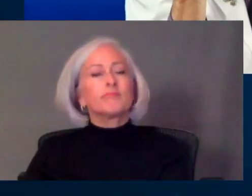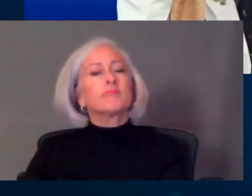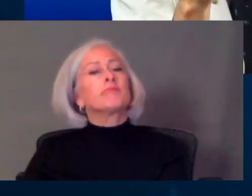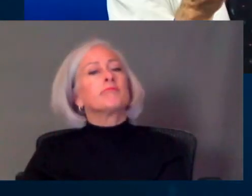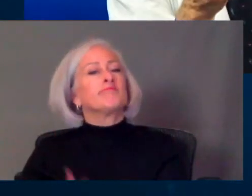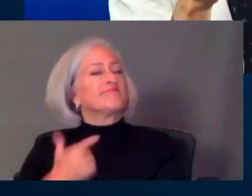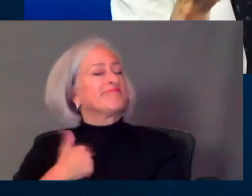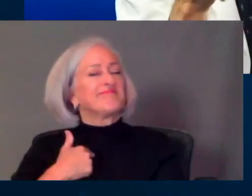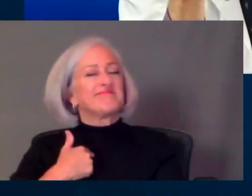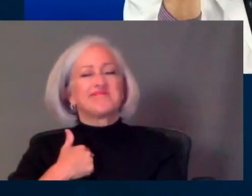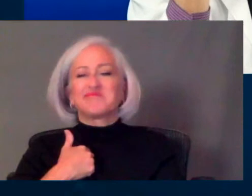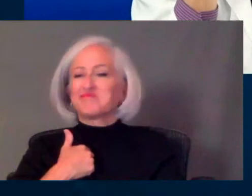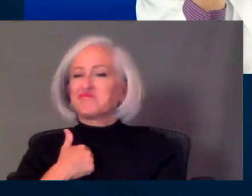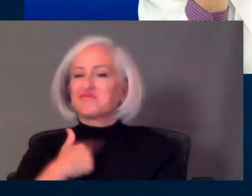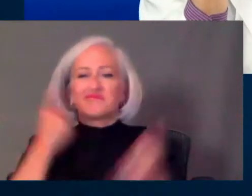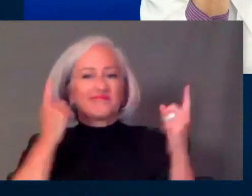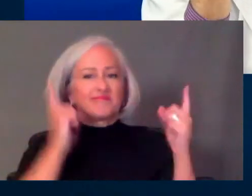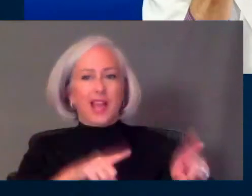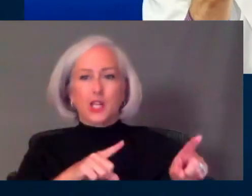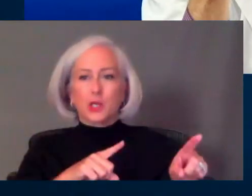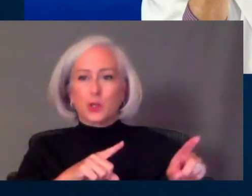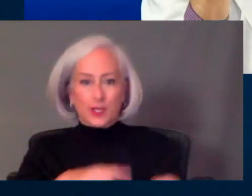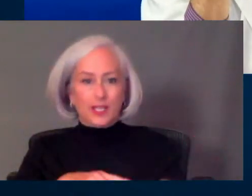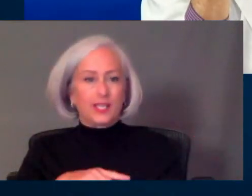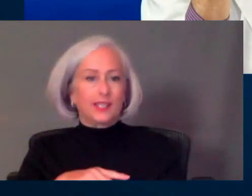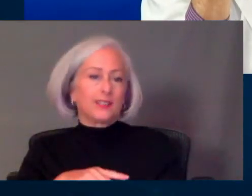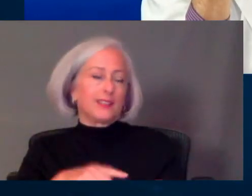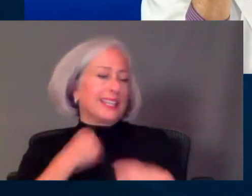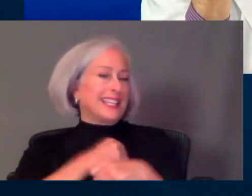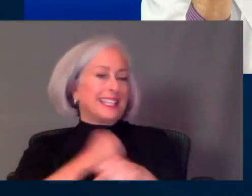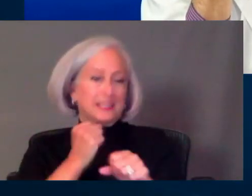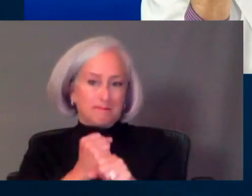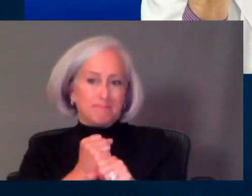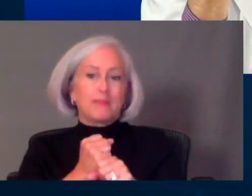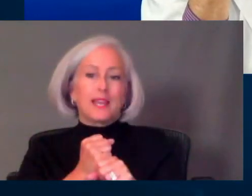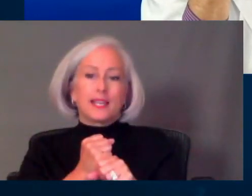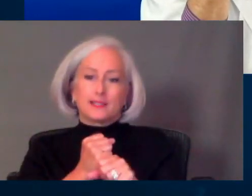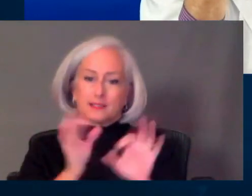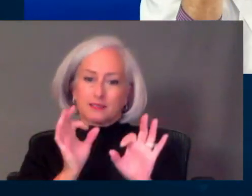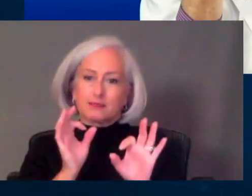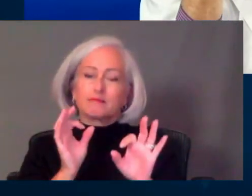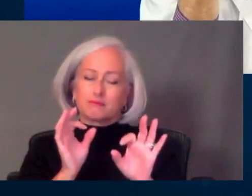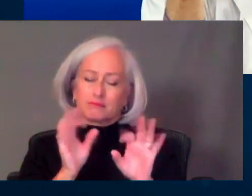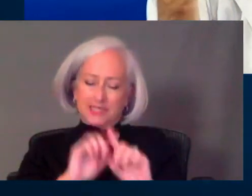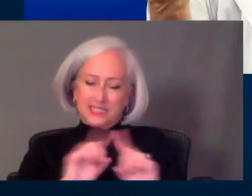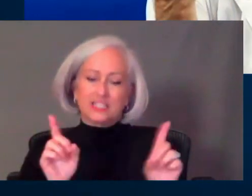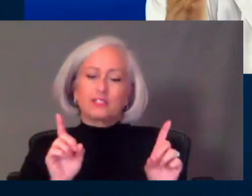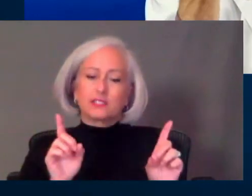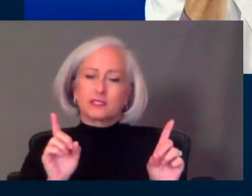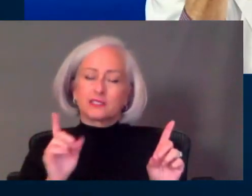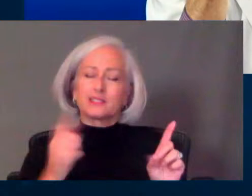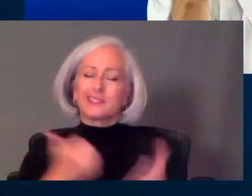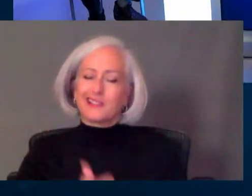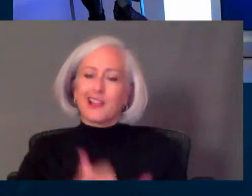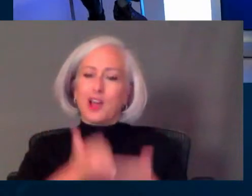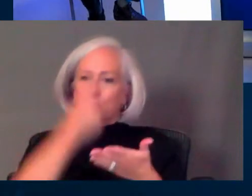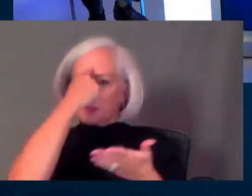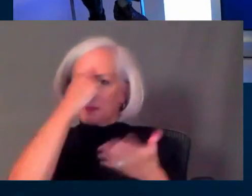new trial sponsored by the National Institutes of Health, is about to be rolled out across the country. We're